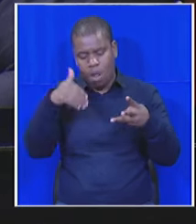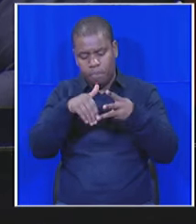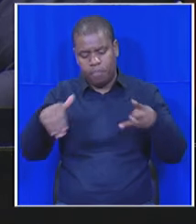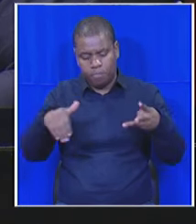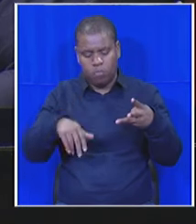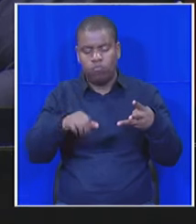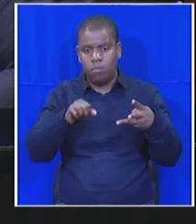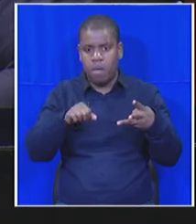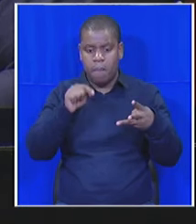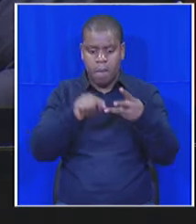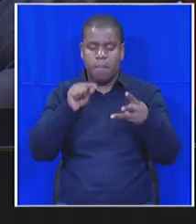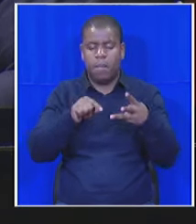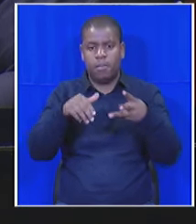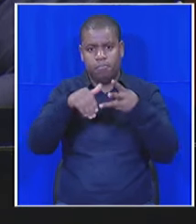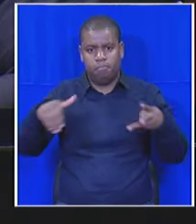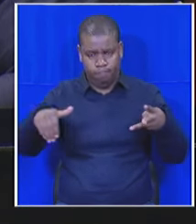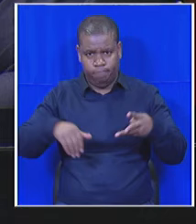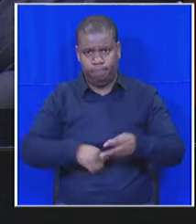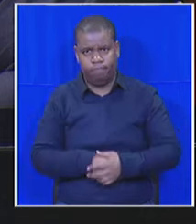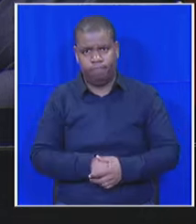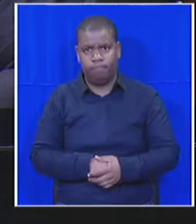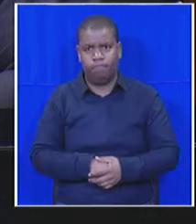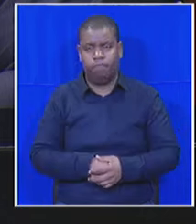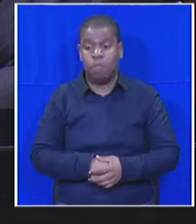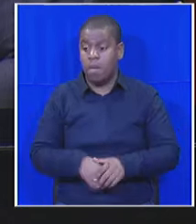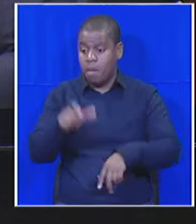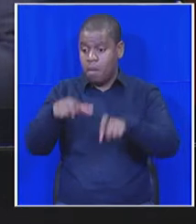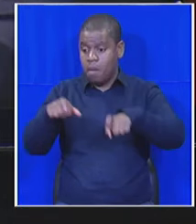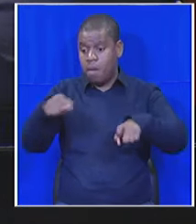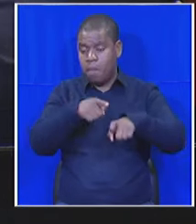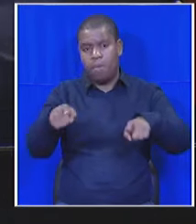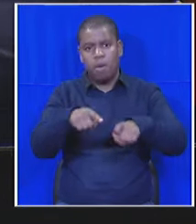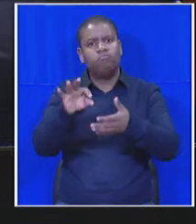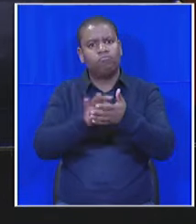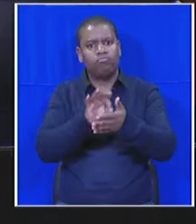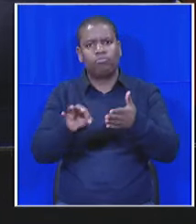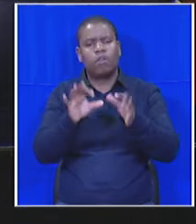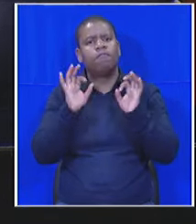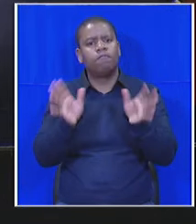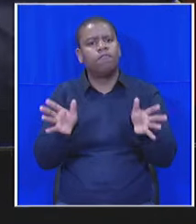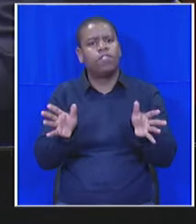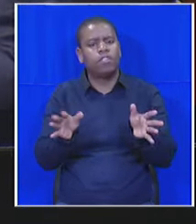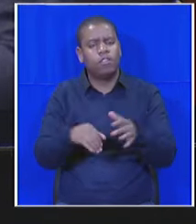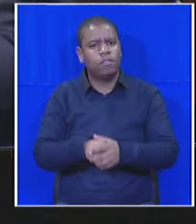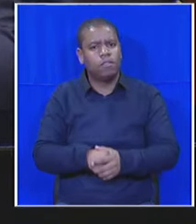should press the abstain button. Have all members voted?